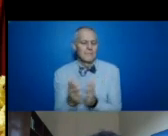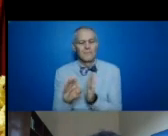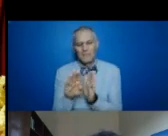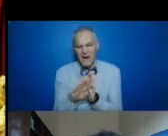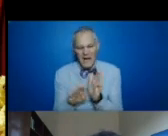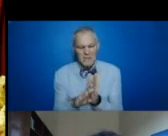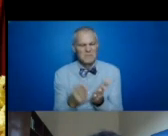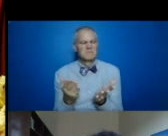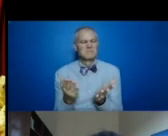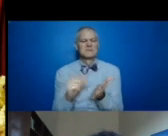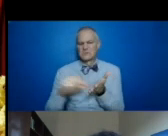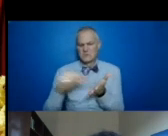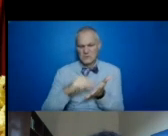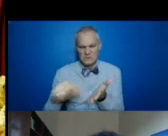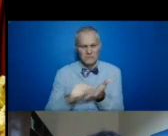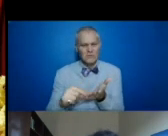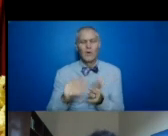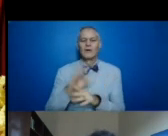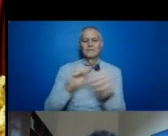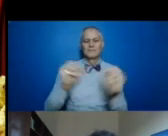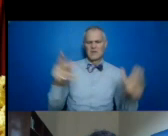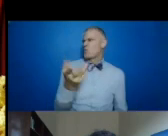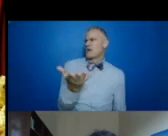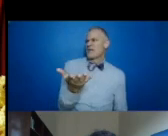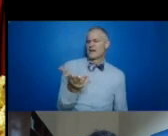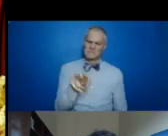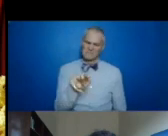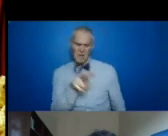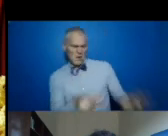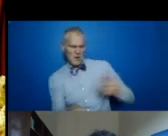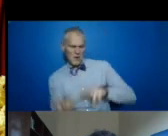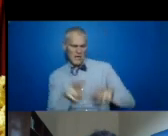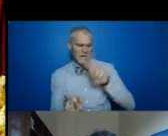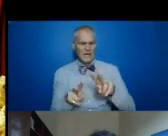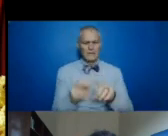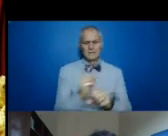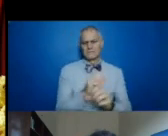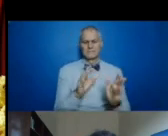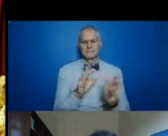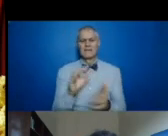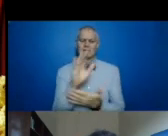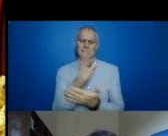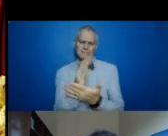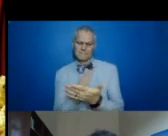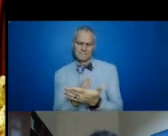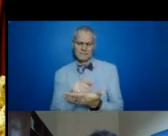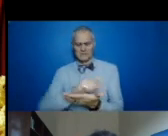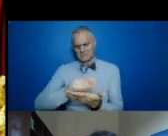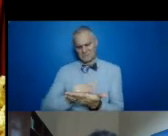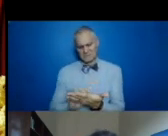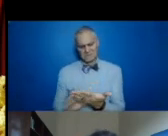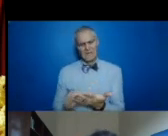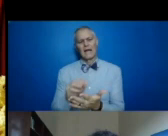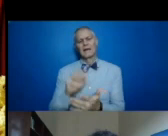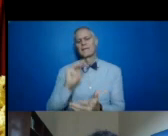art. And we have people talk about what they see in there, first to map the problematic, first to practice it before we